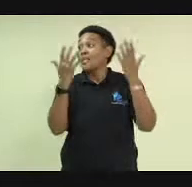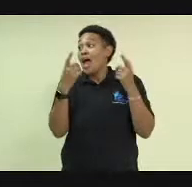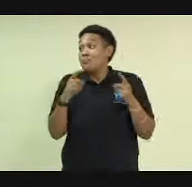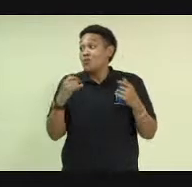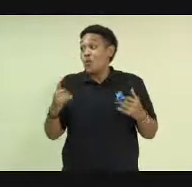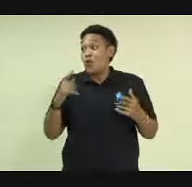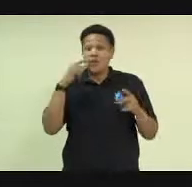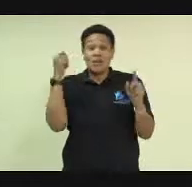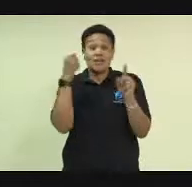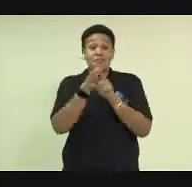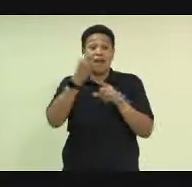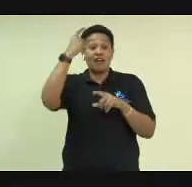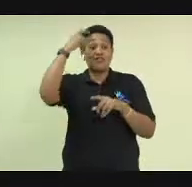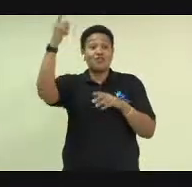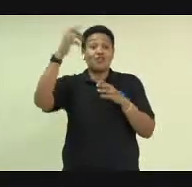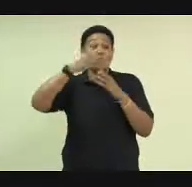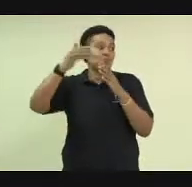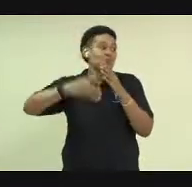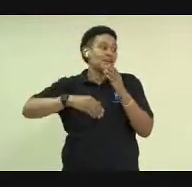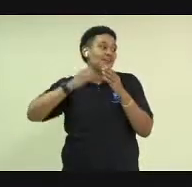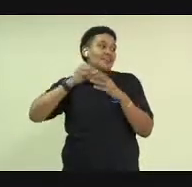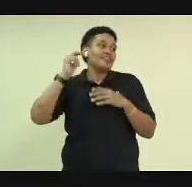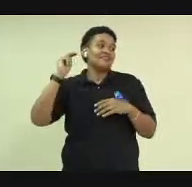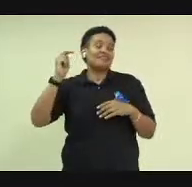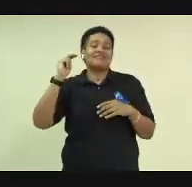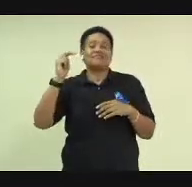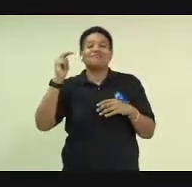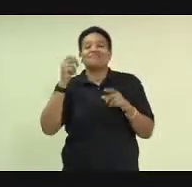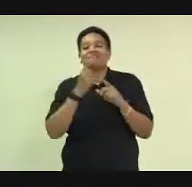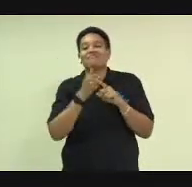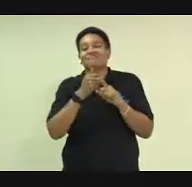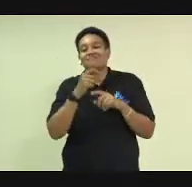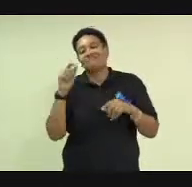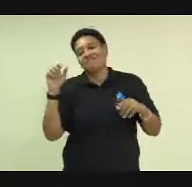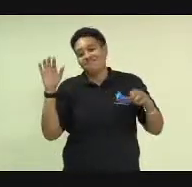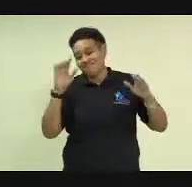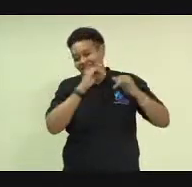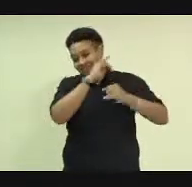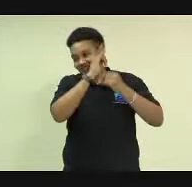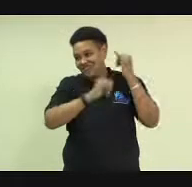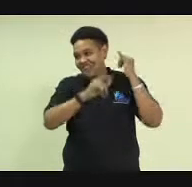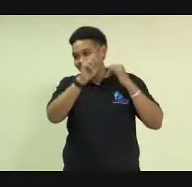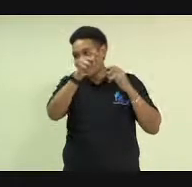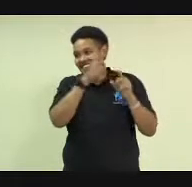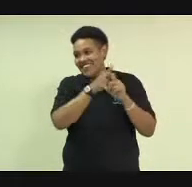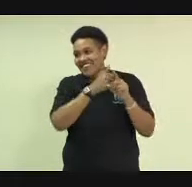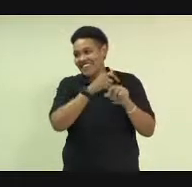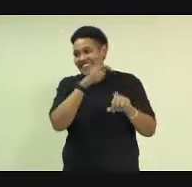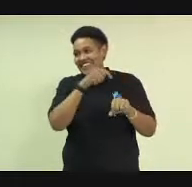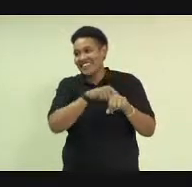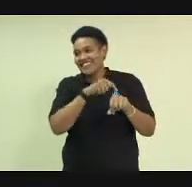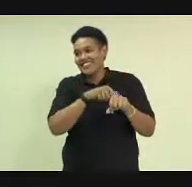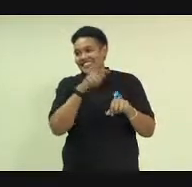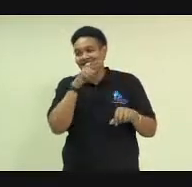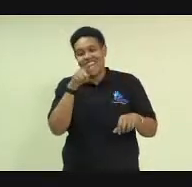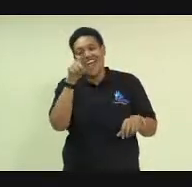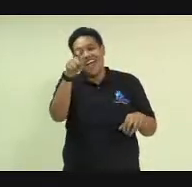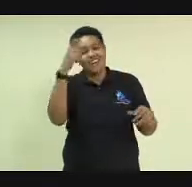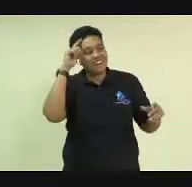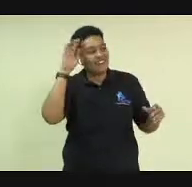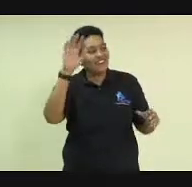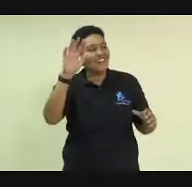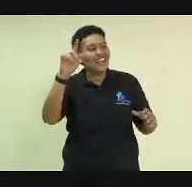that will be staged in Negril? And final question, the Chinese have been asking for